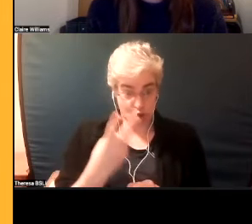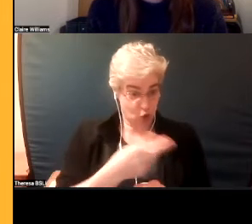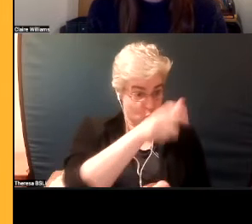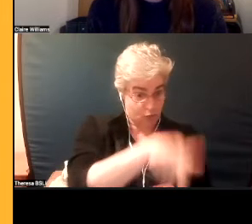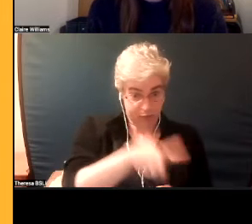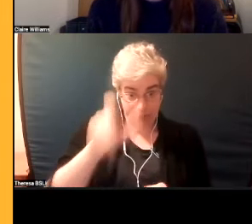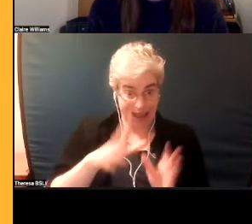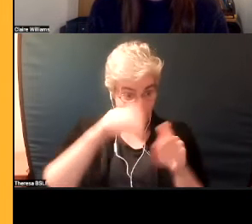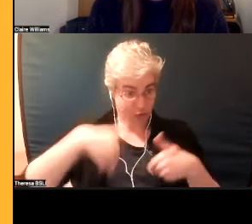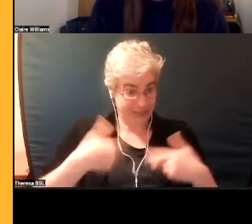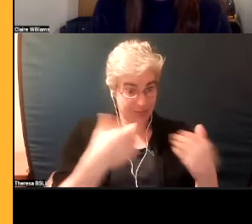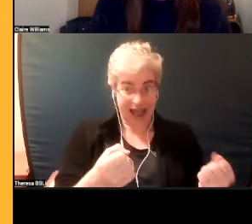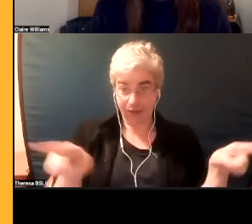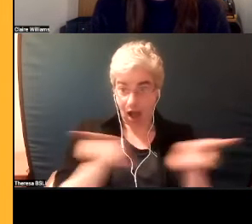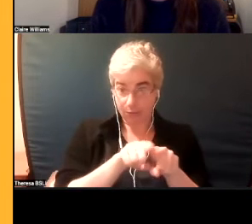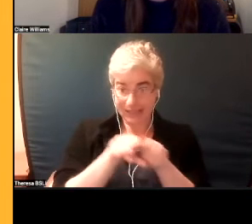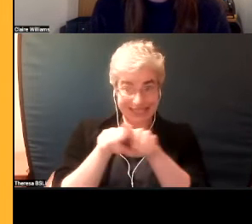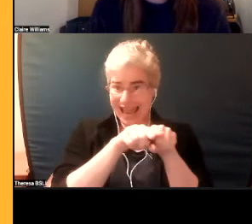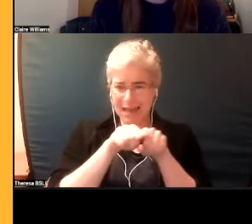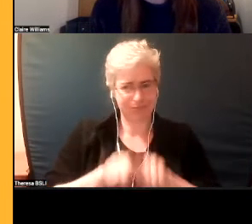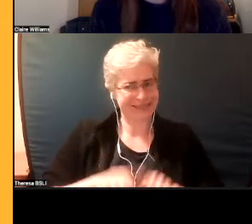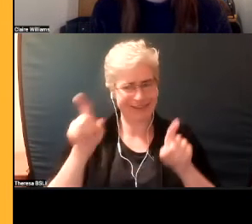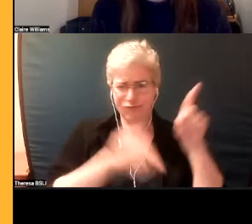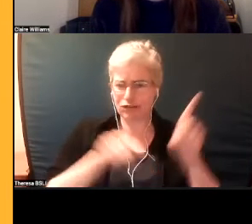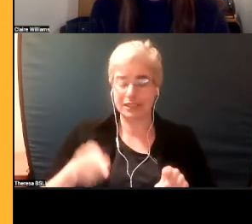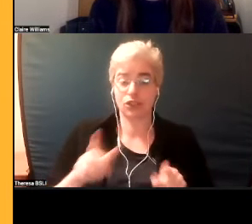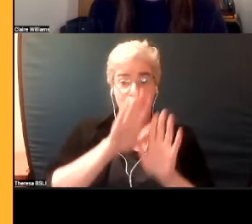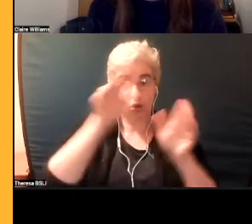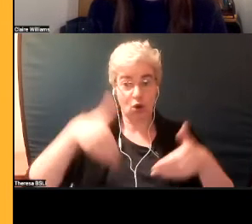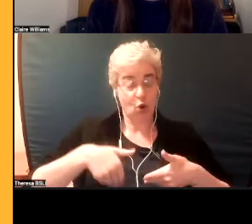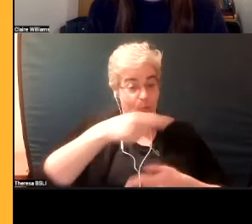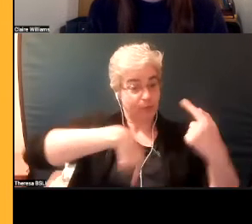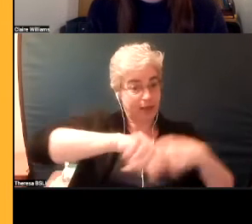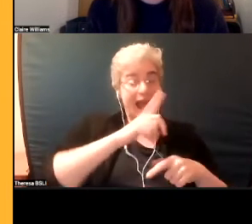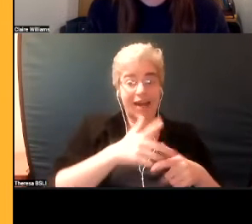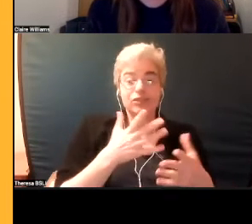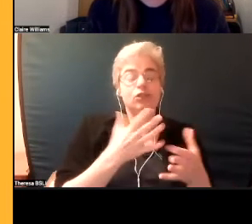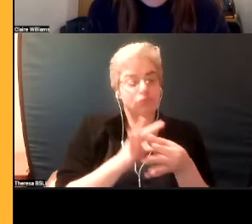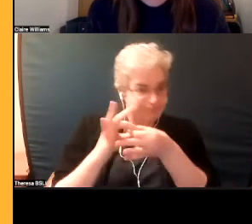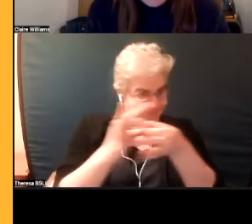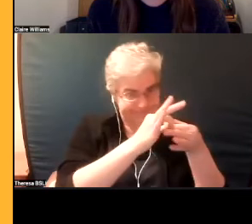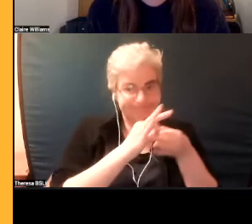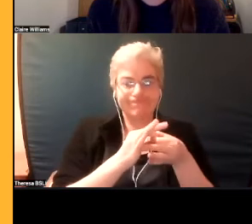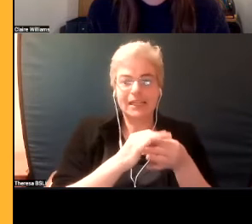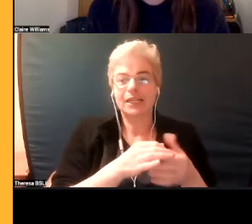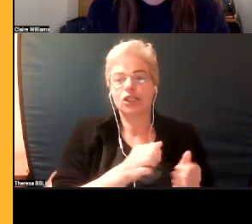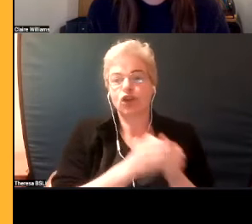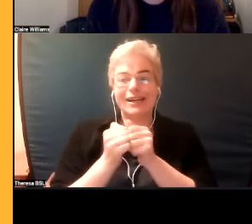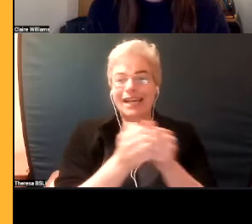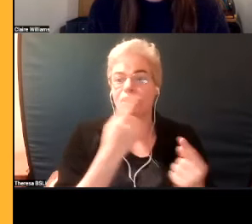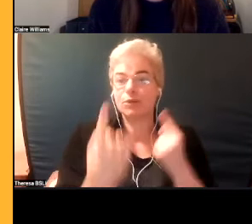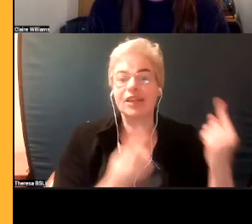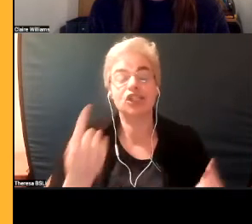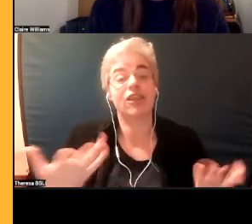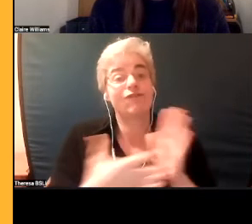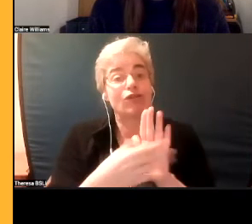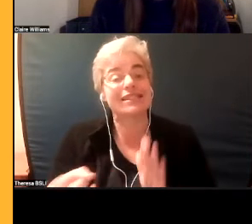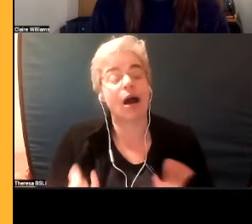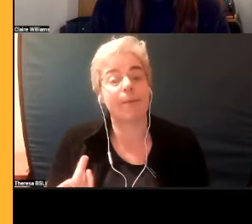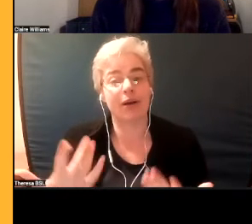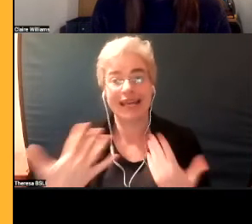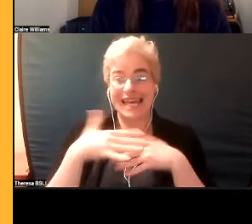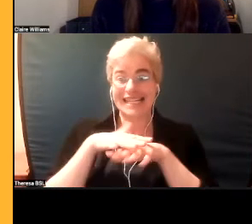are the same. So therefore, even autistic people amongst themselves have to enact solidarity with one another. For example,